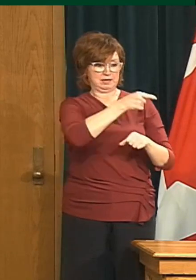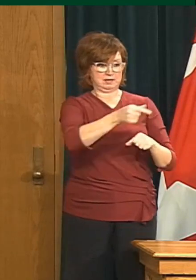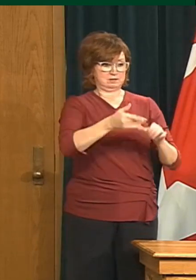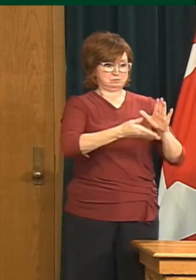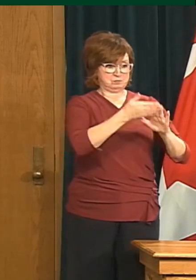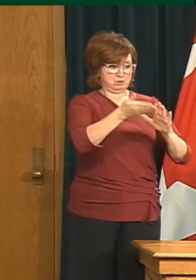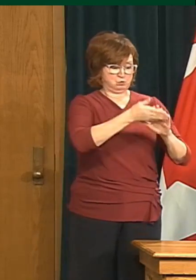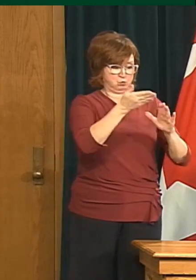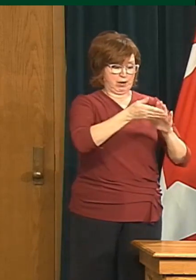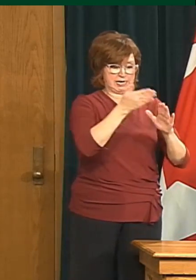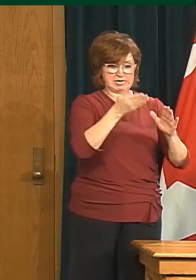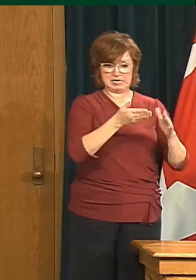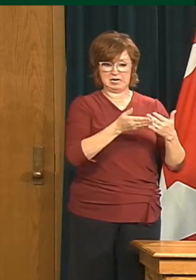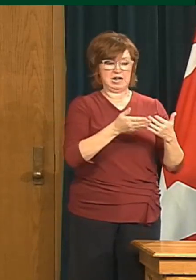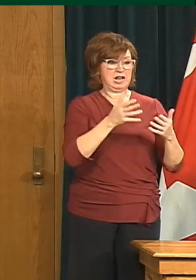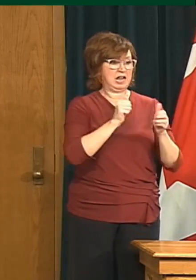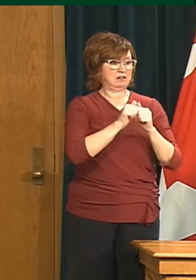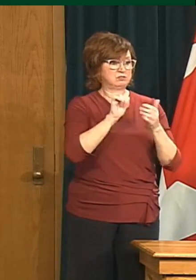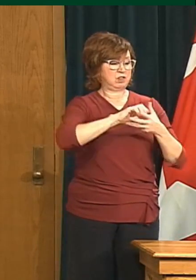survive something like this politically?